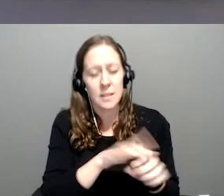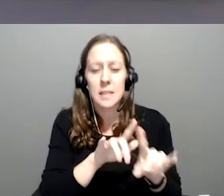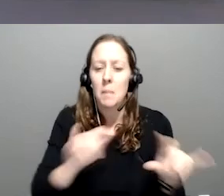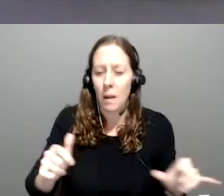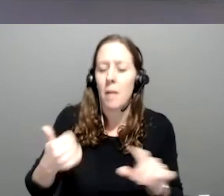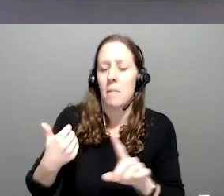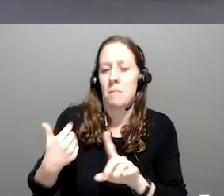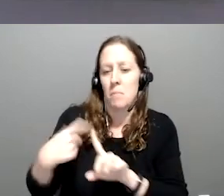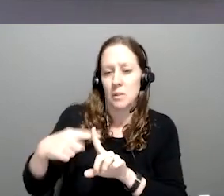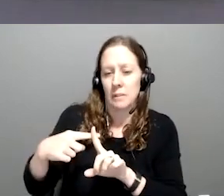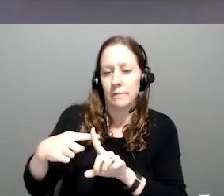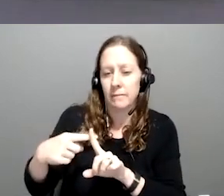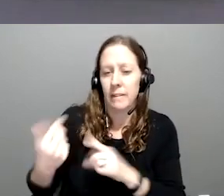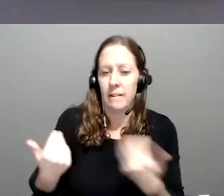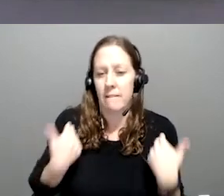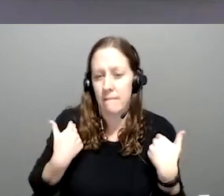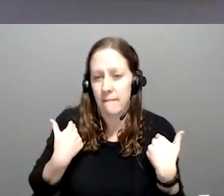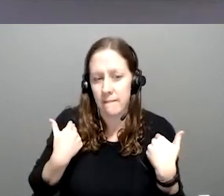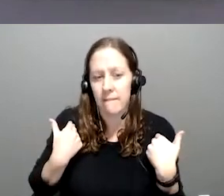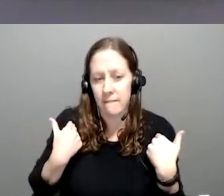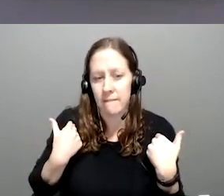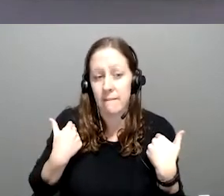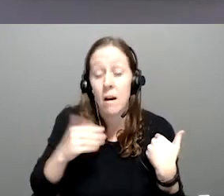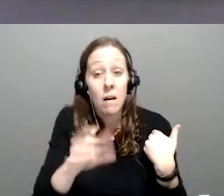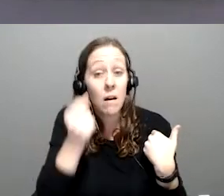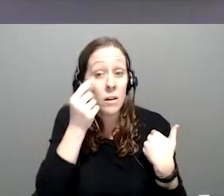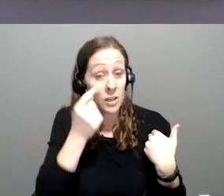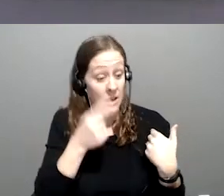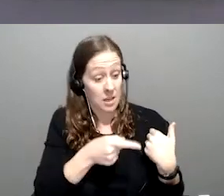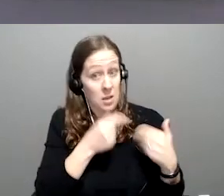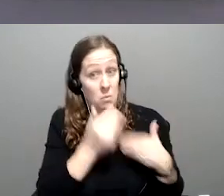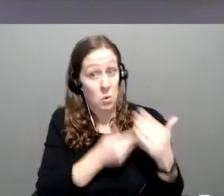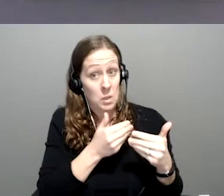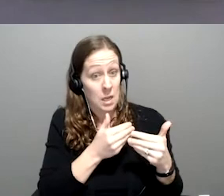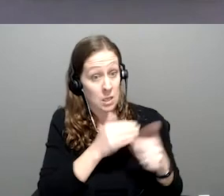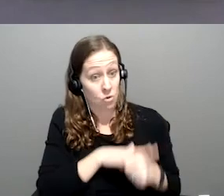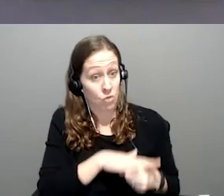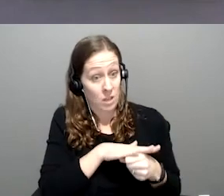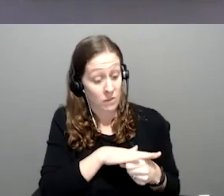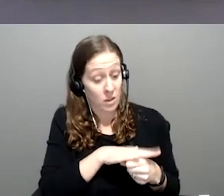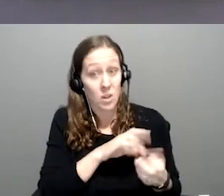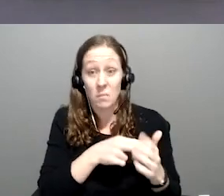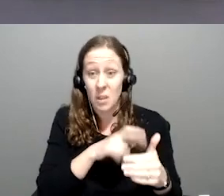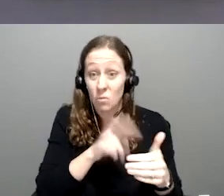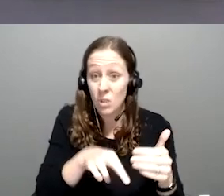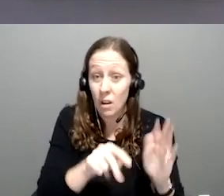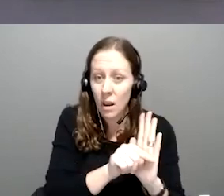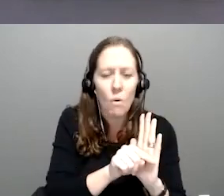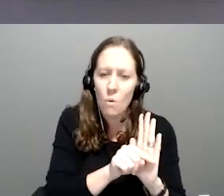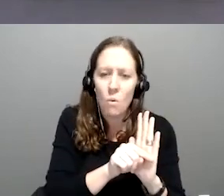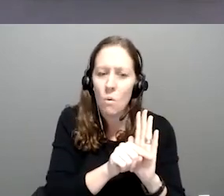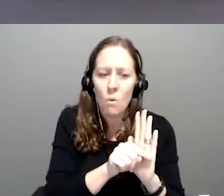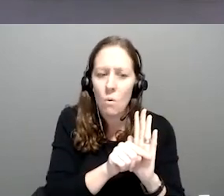And even that being said, just because the process itself is stressful doesn't mean the outcome isn't positive. So I do